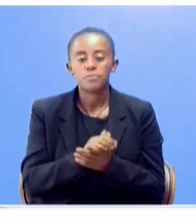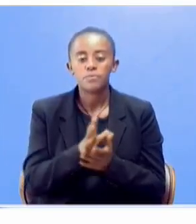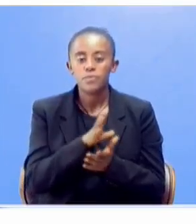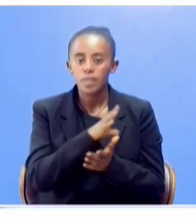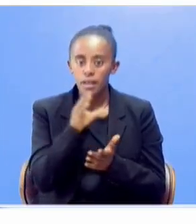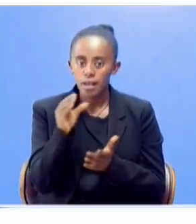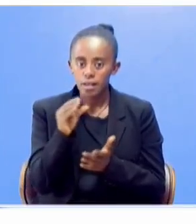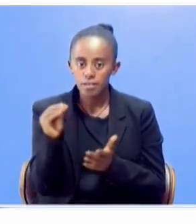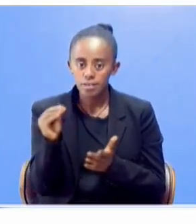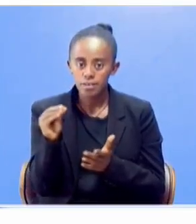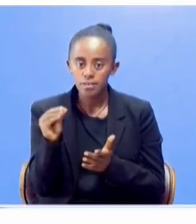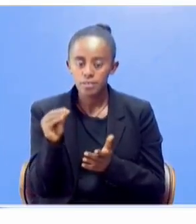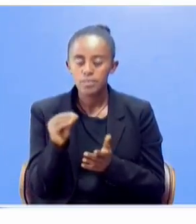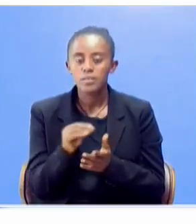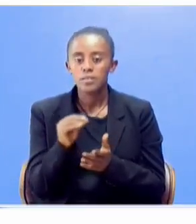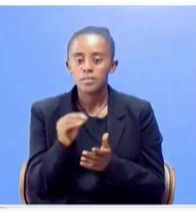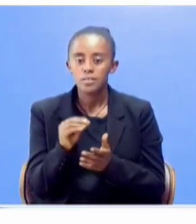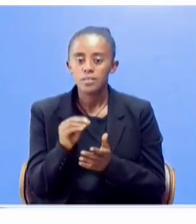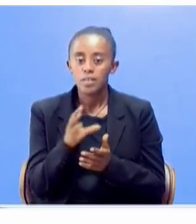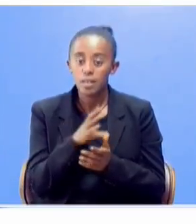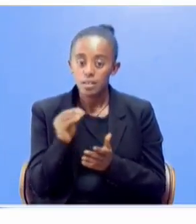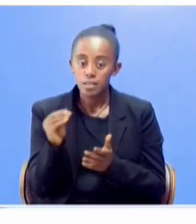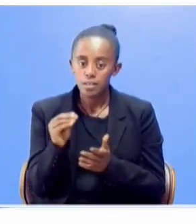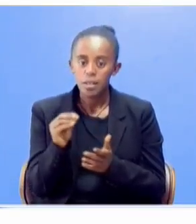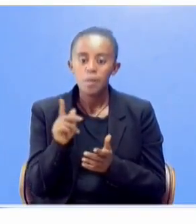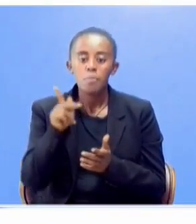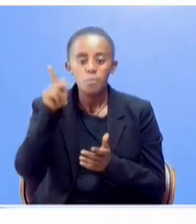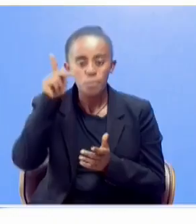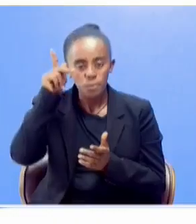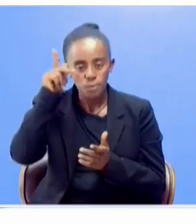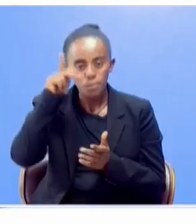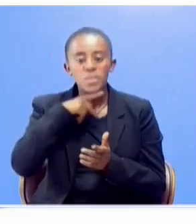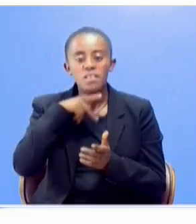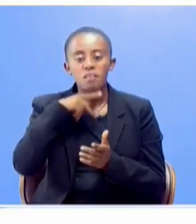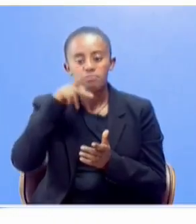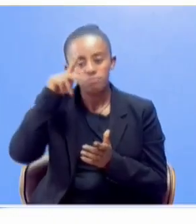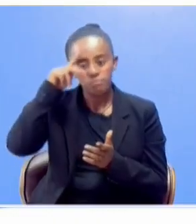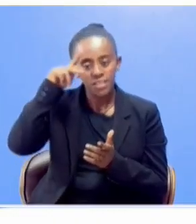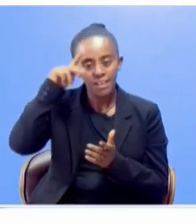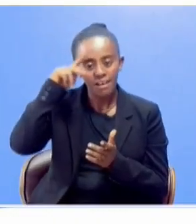and, all right, Peter,